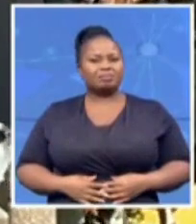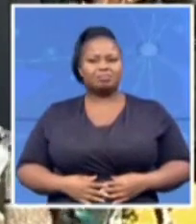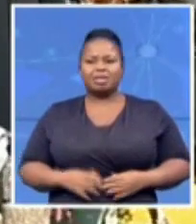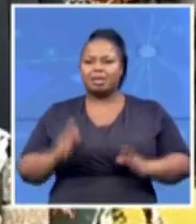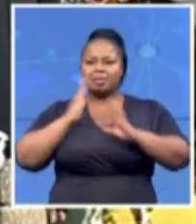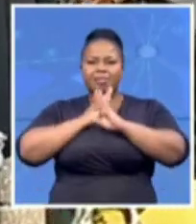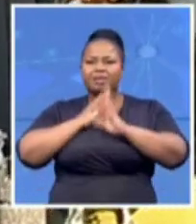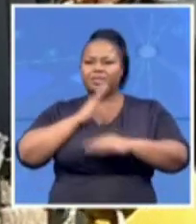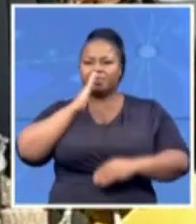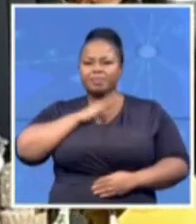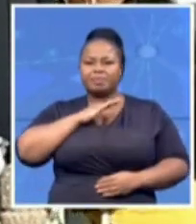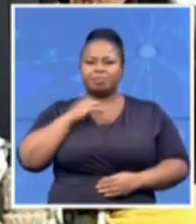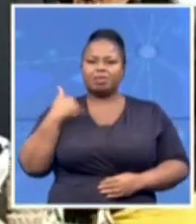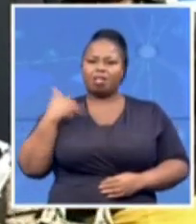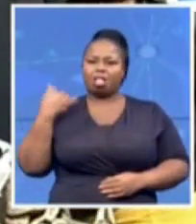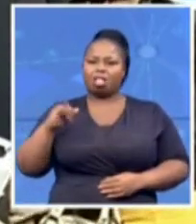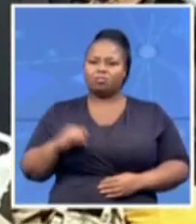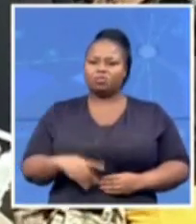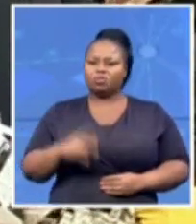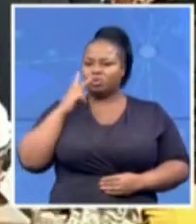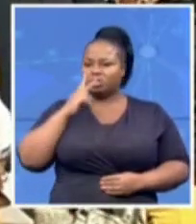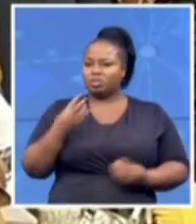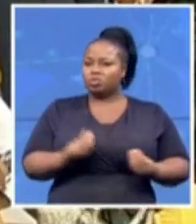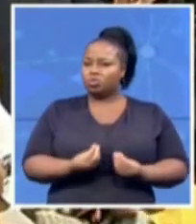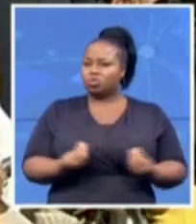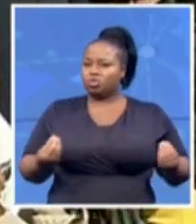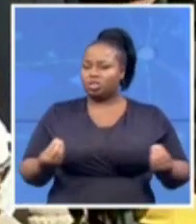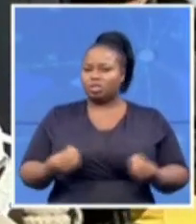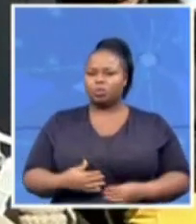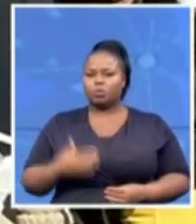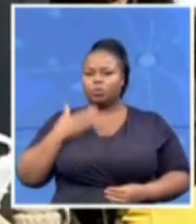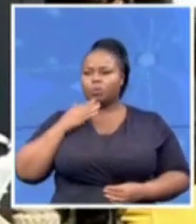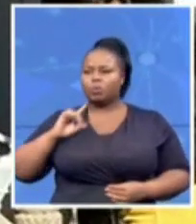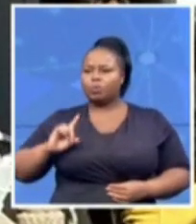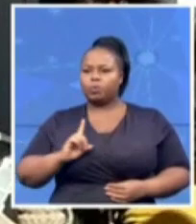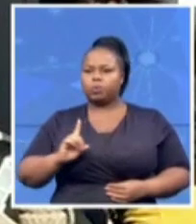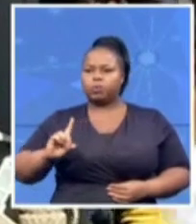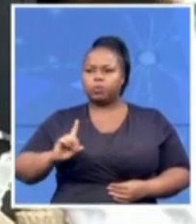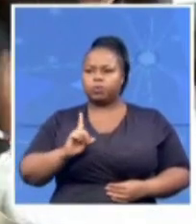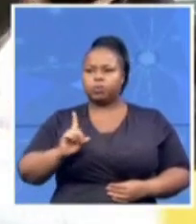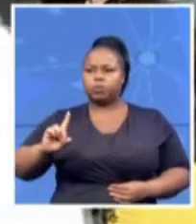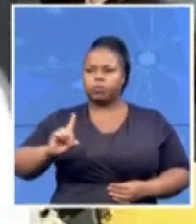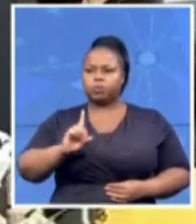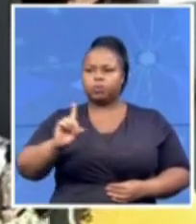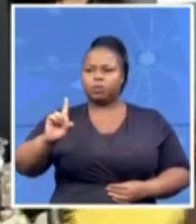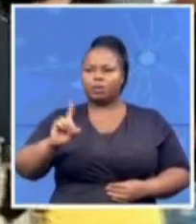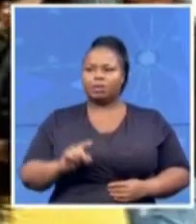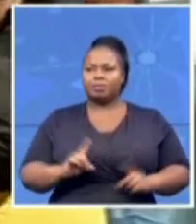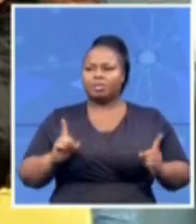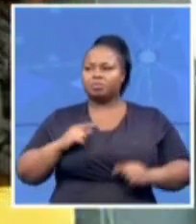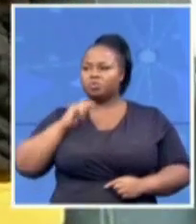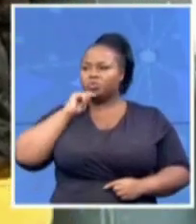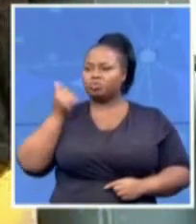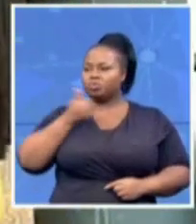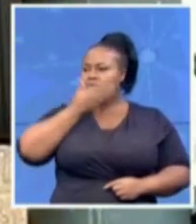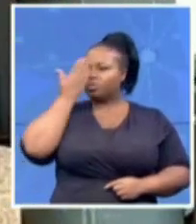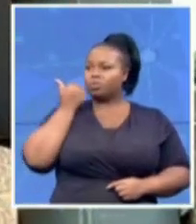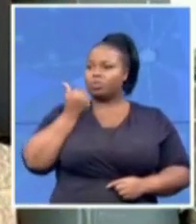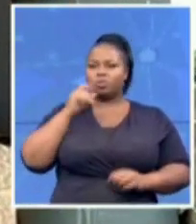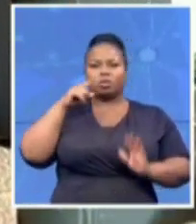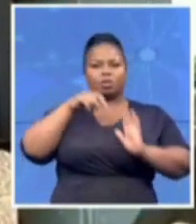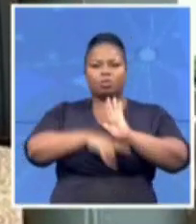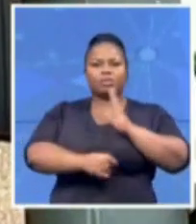those children that are lingering around there, obviously not knowing what is happening. They do not have future at the moment